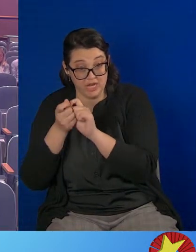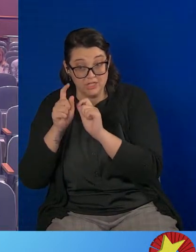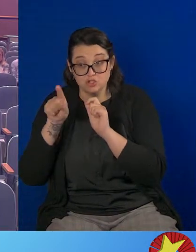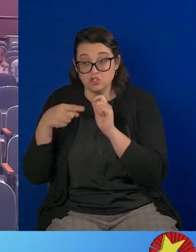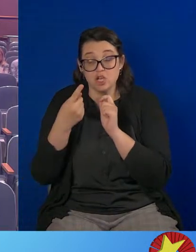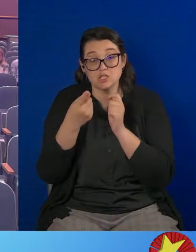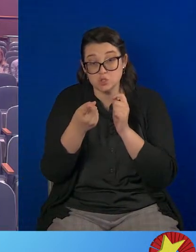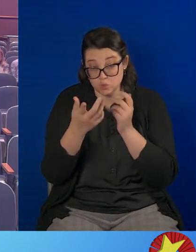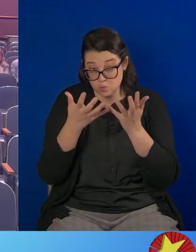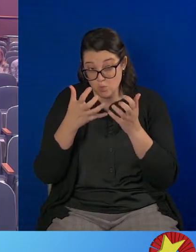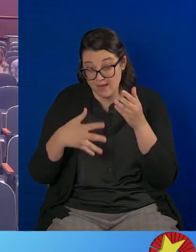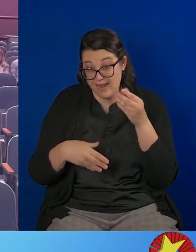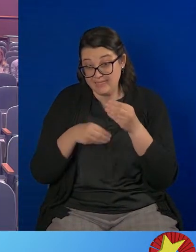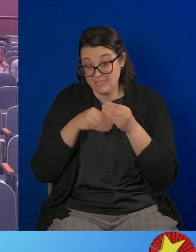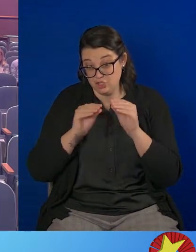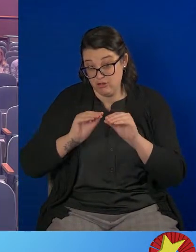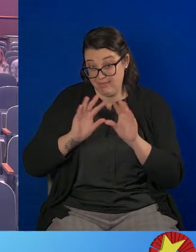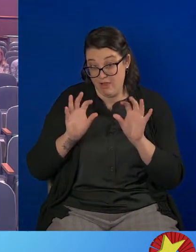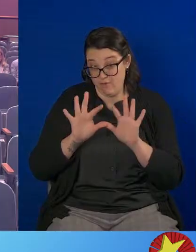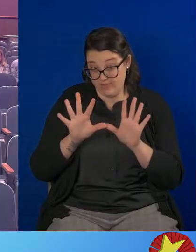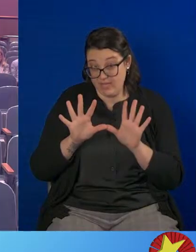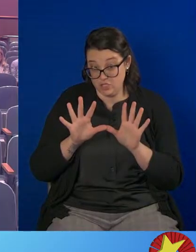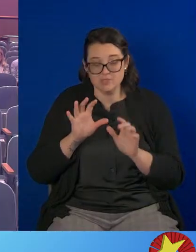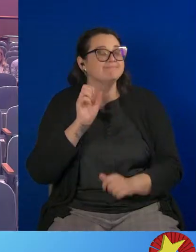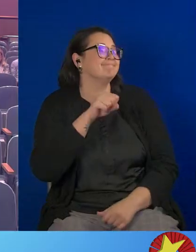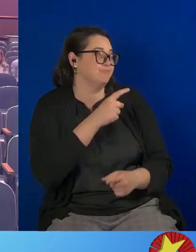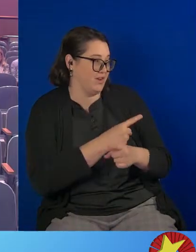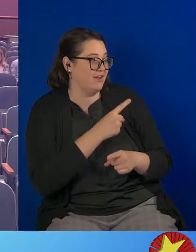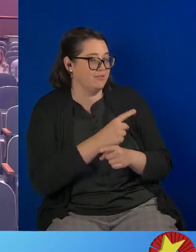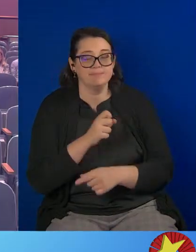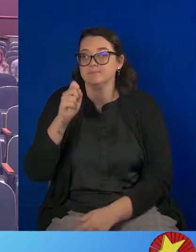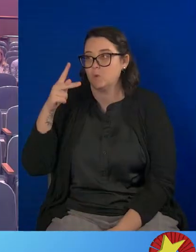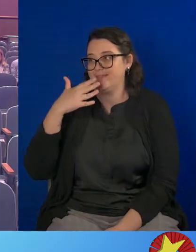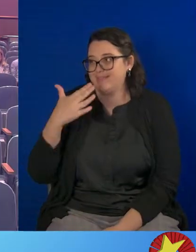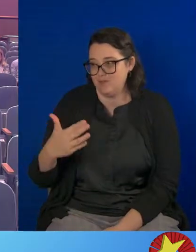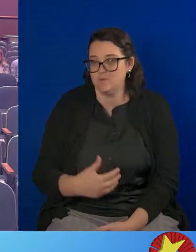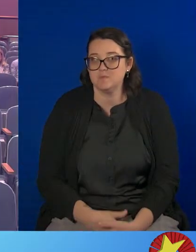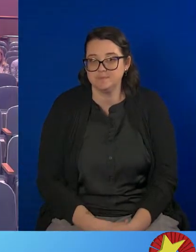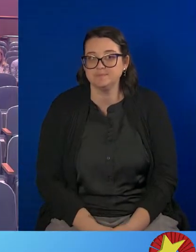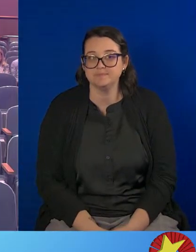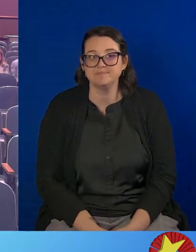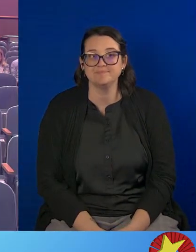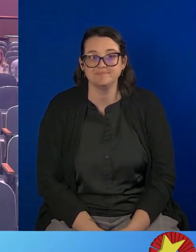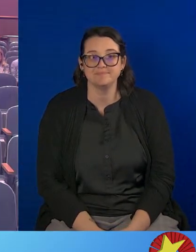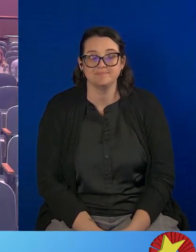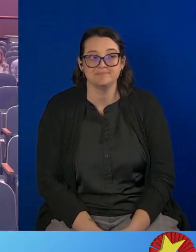some additional clarification Correct. on That's this. correct. Okay, That's correct. thank you. Mhm.